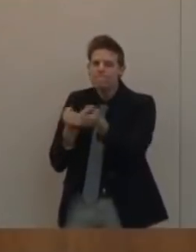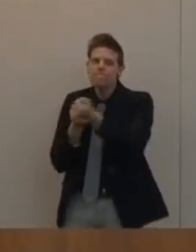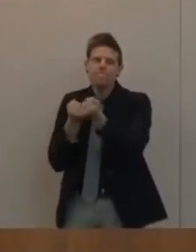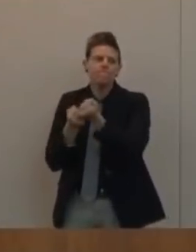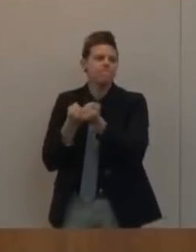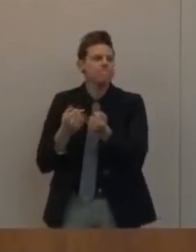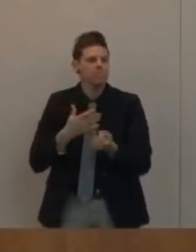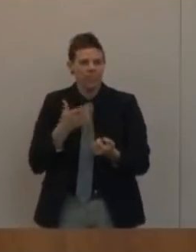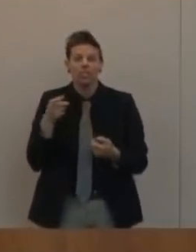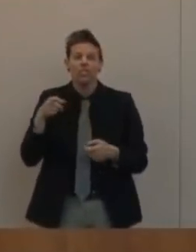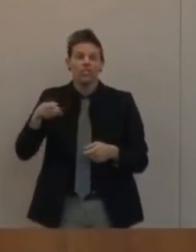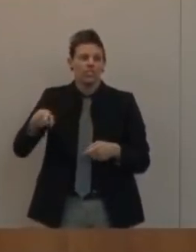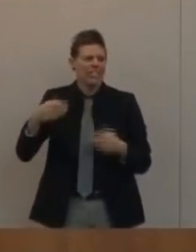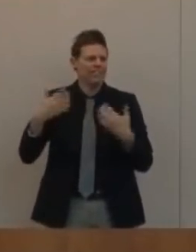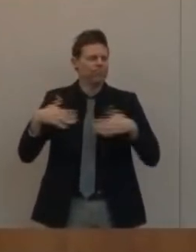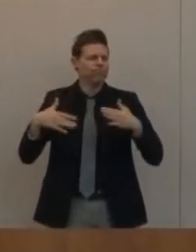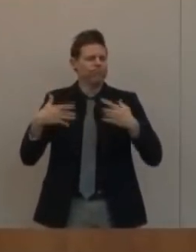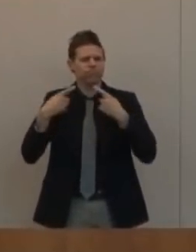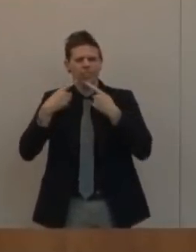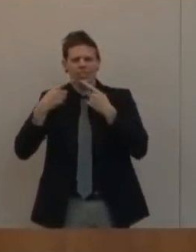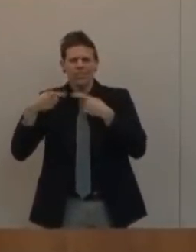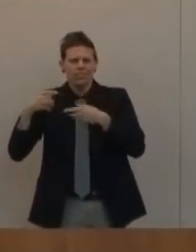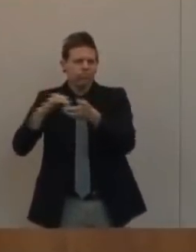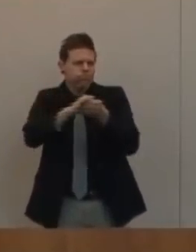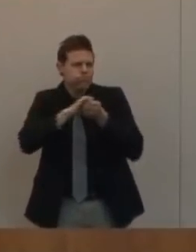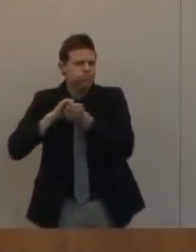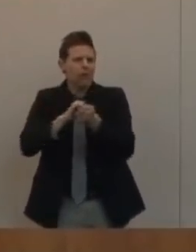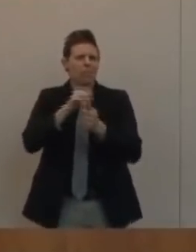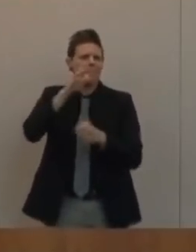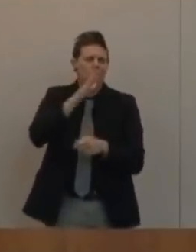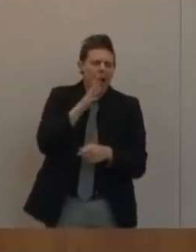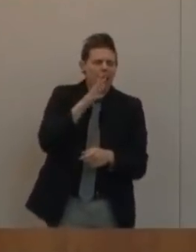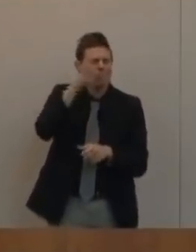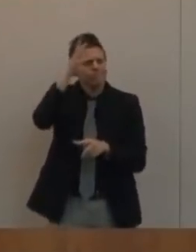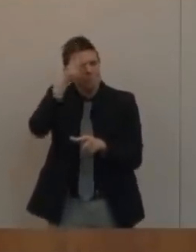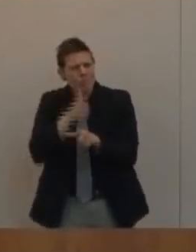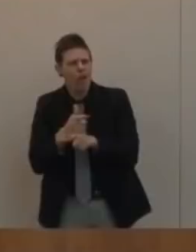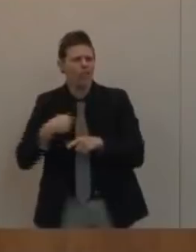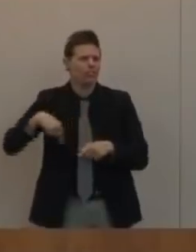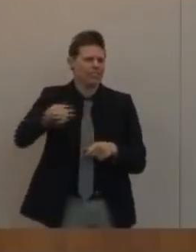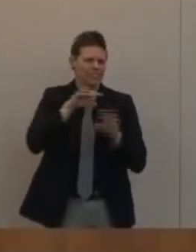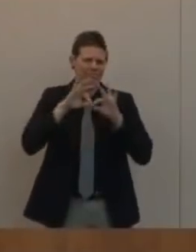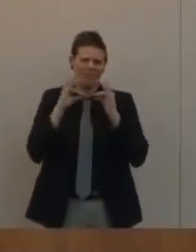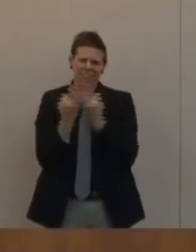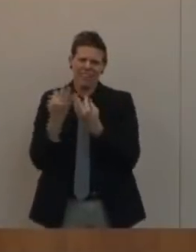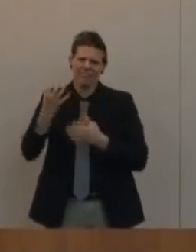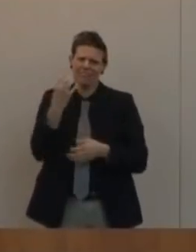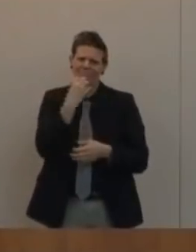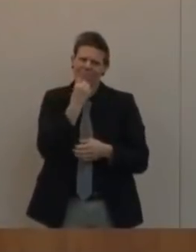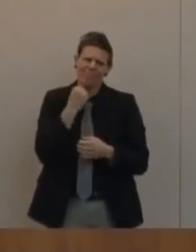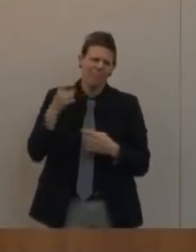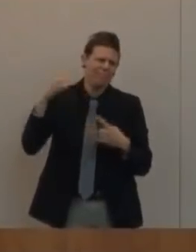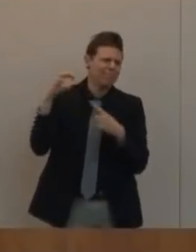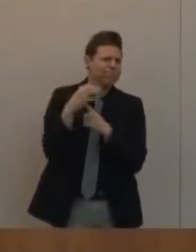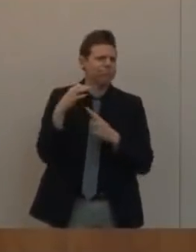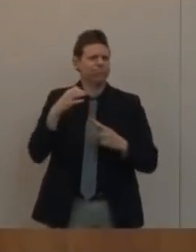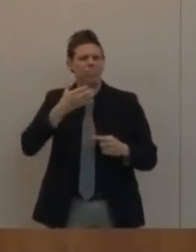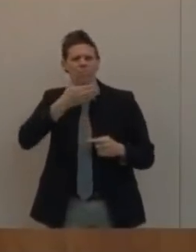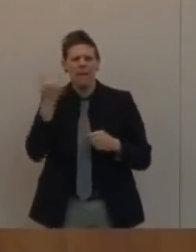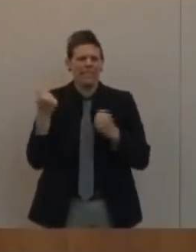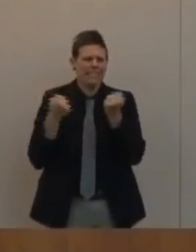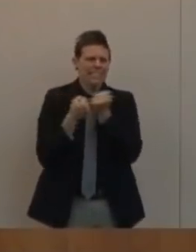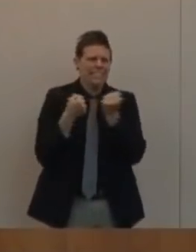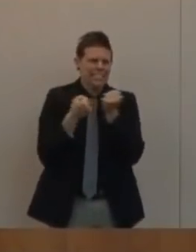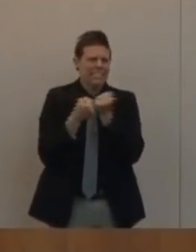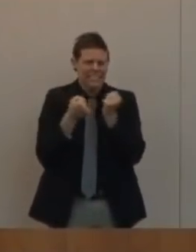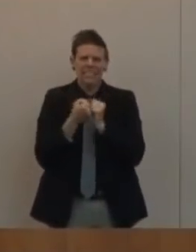my brother, my mom, and I, so that she gets the best set of services and efforts because we're working together.